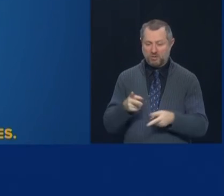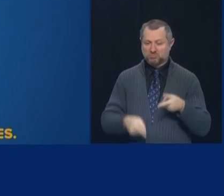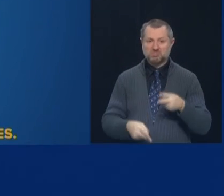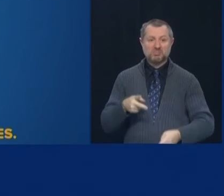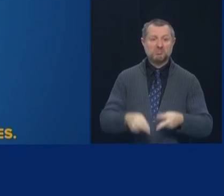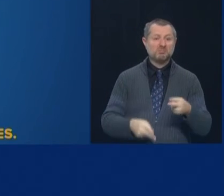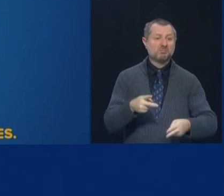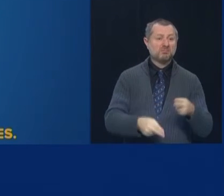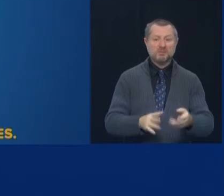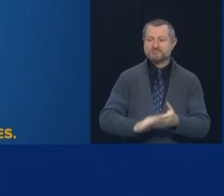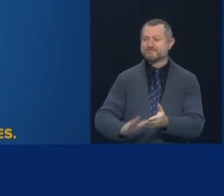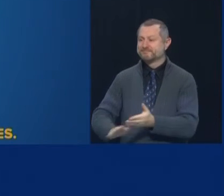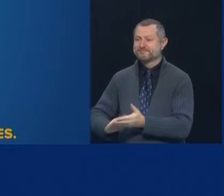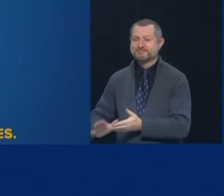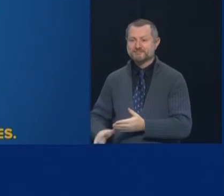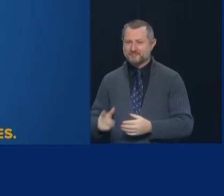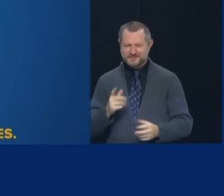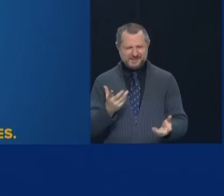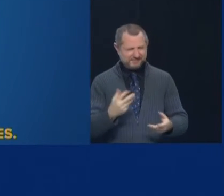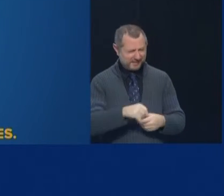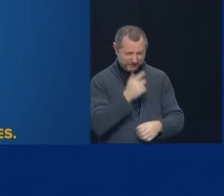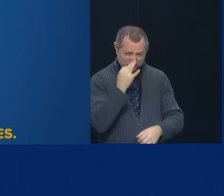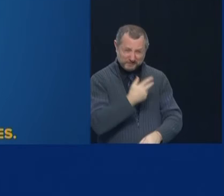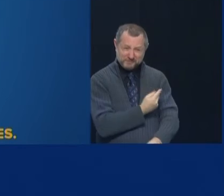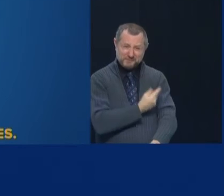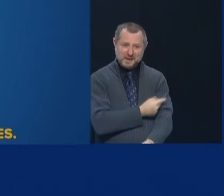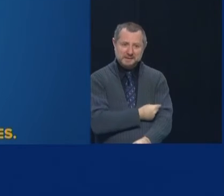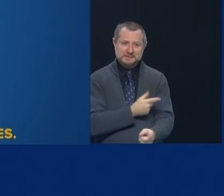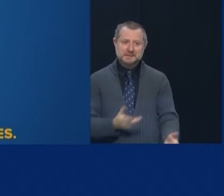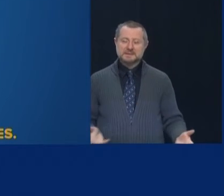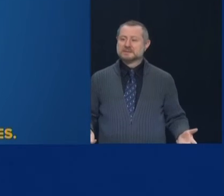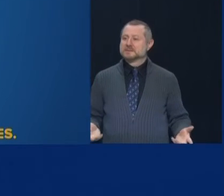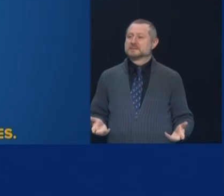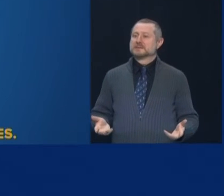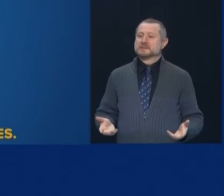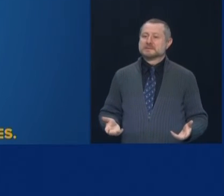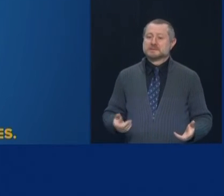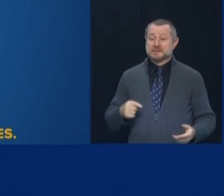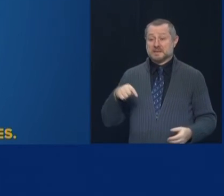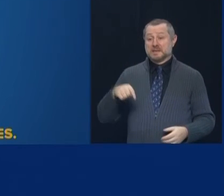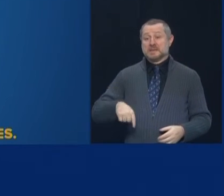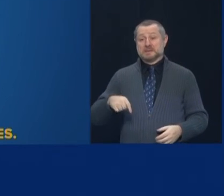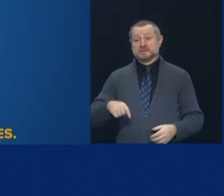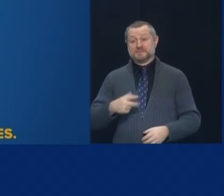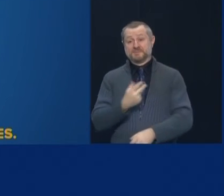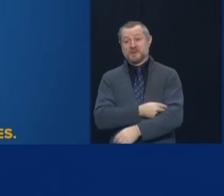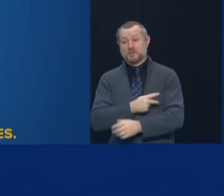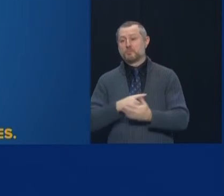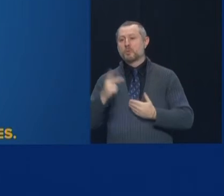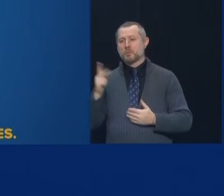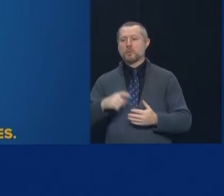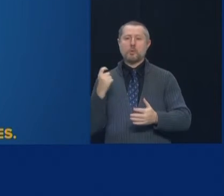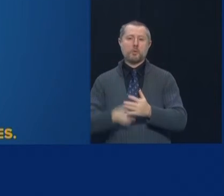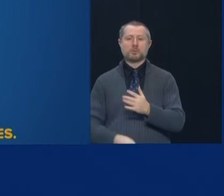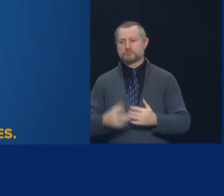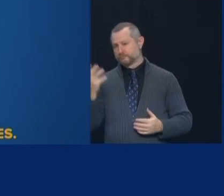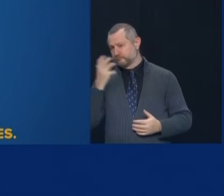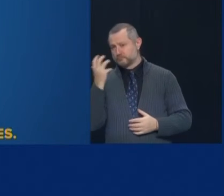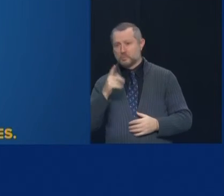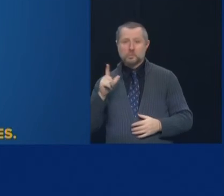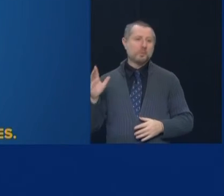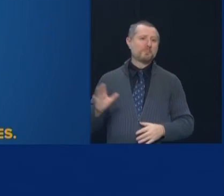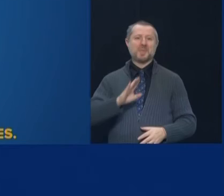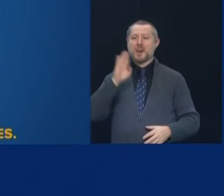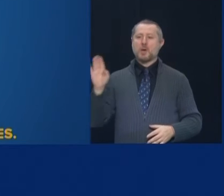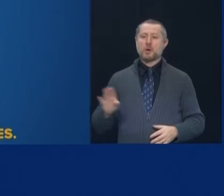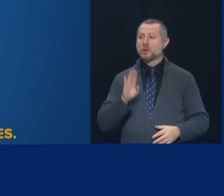This vaccine administration could cost the state $1 billion. The federal government has not provided funding